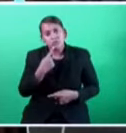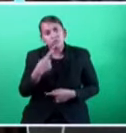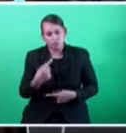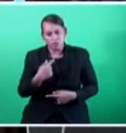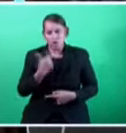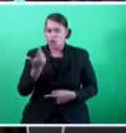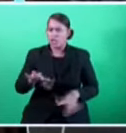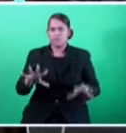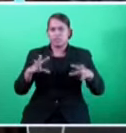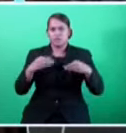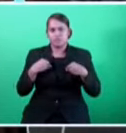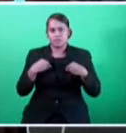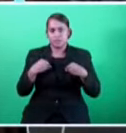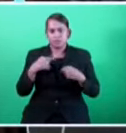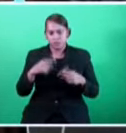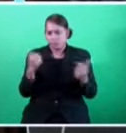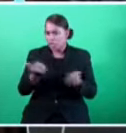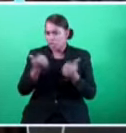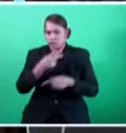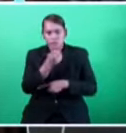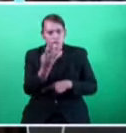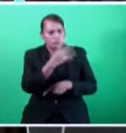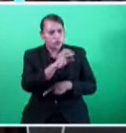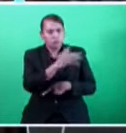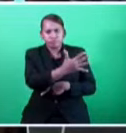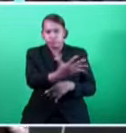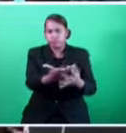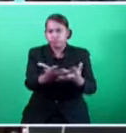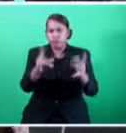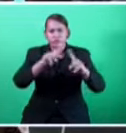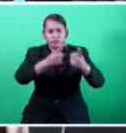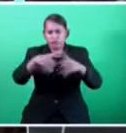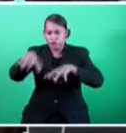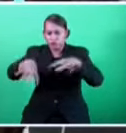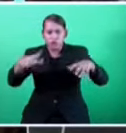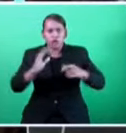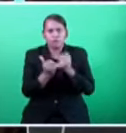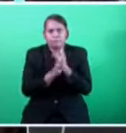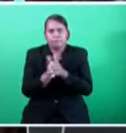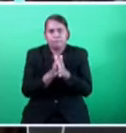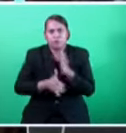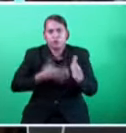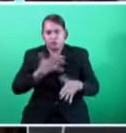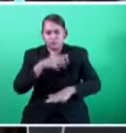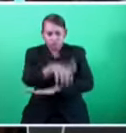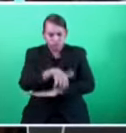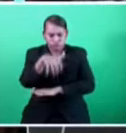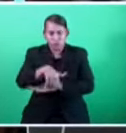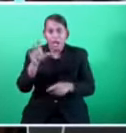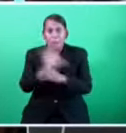40 expressions of interest from companies in the various